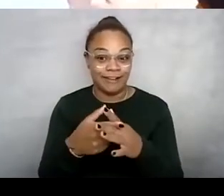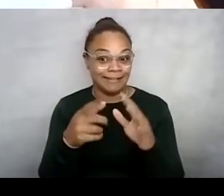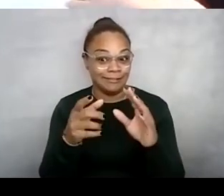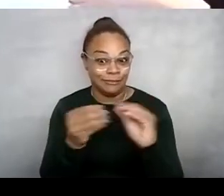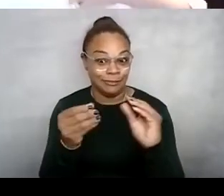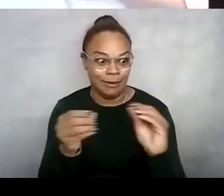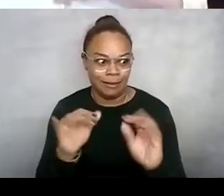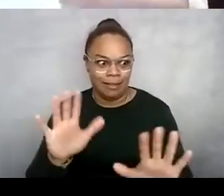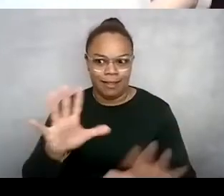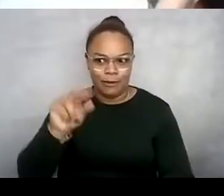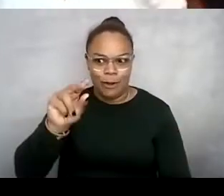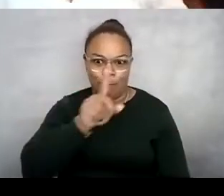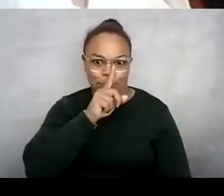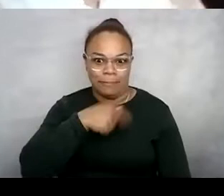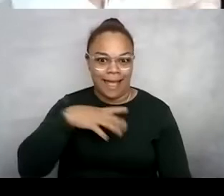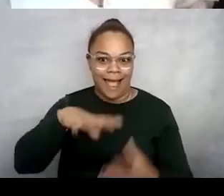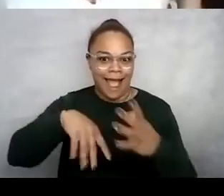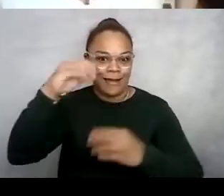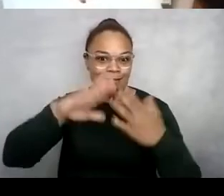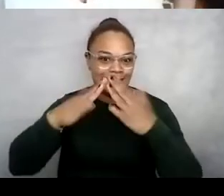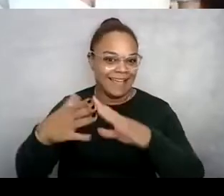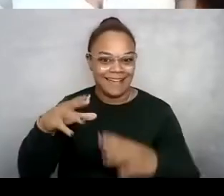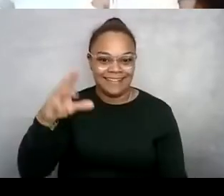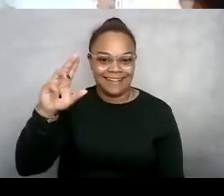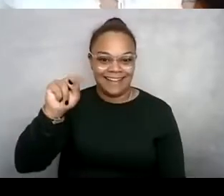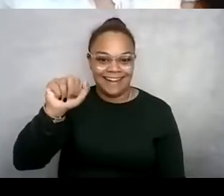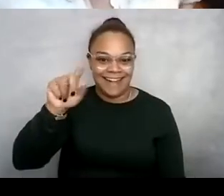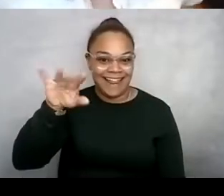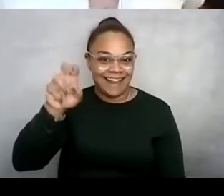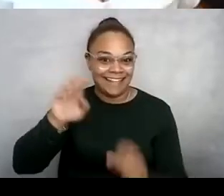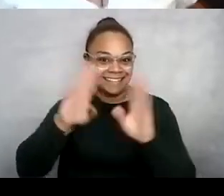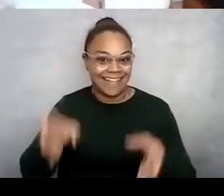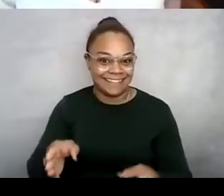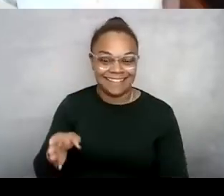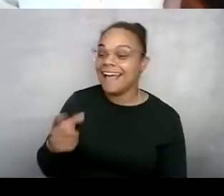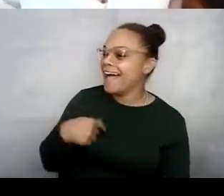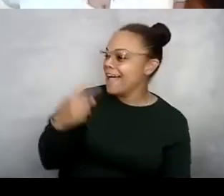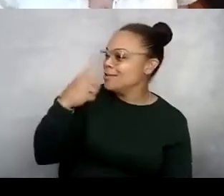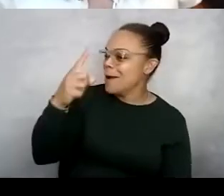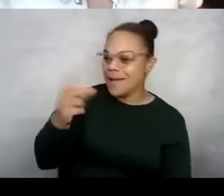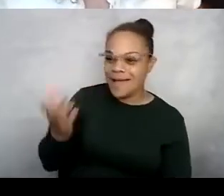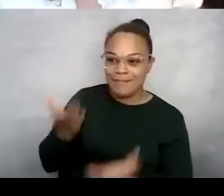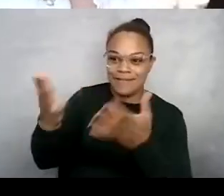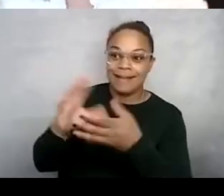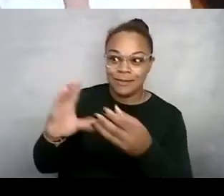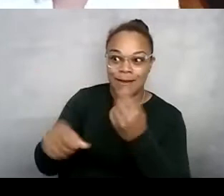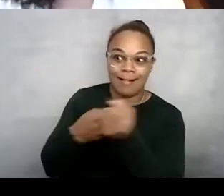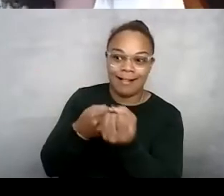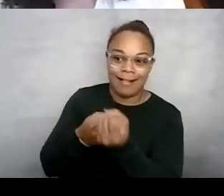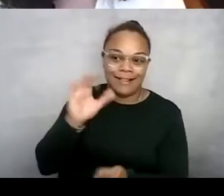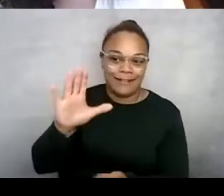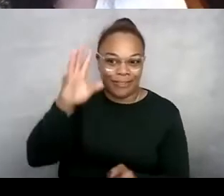and I didn't do it. I'll always provide an alibi for you, Diego. That's the agreement. Yes. So,